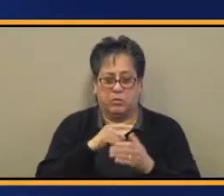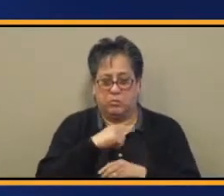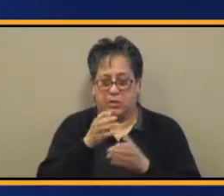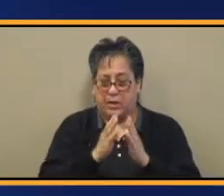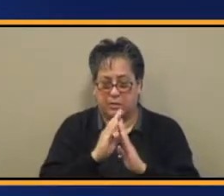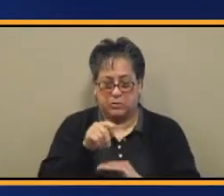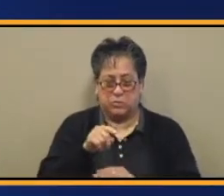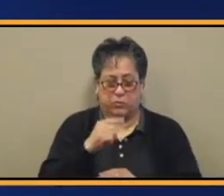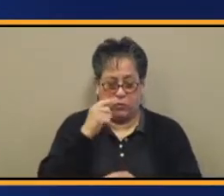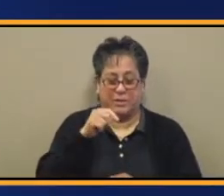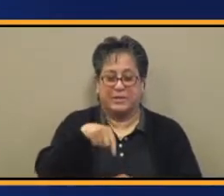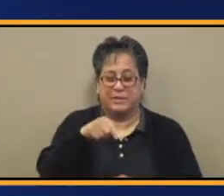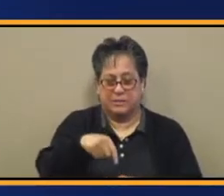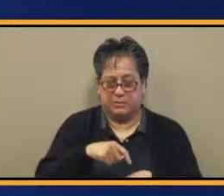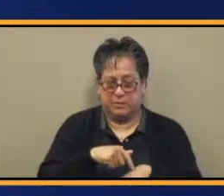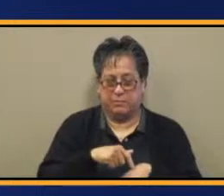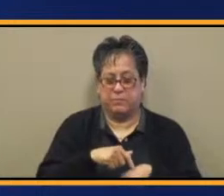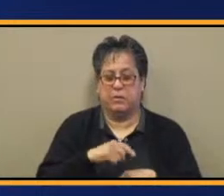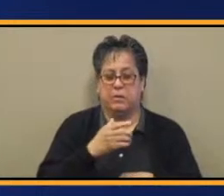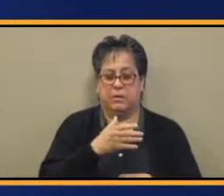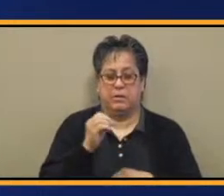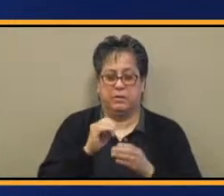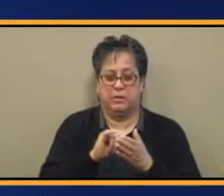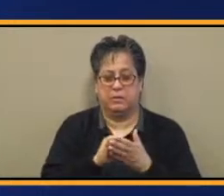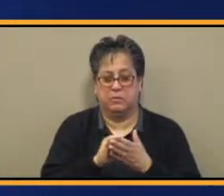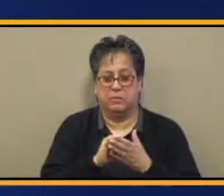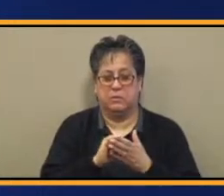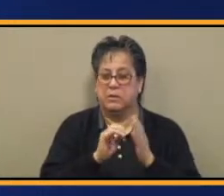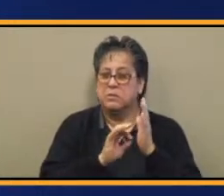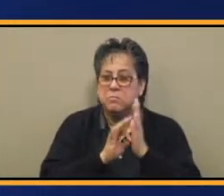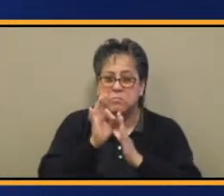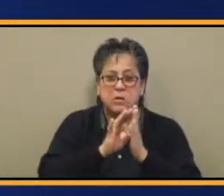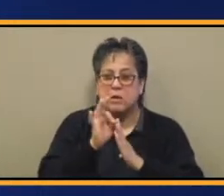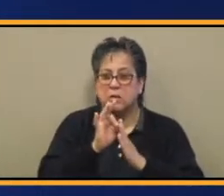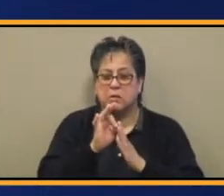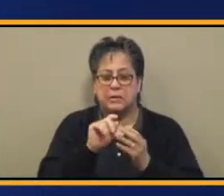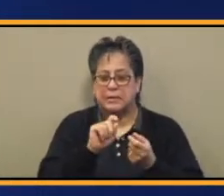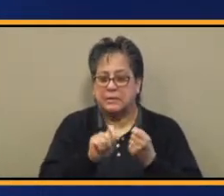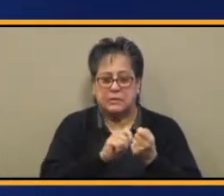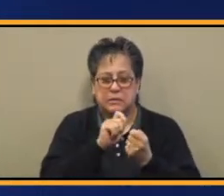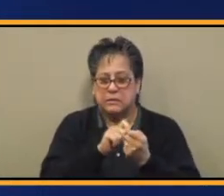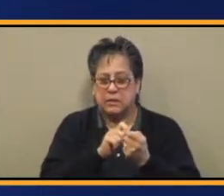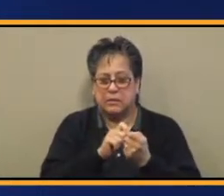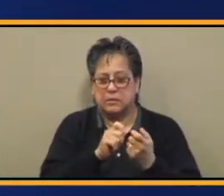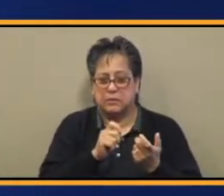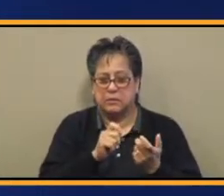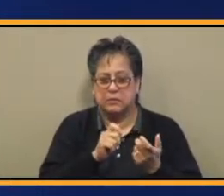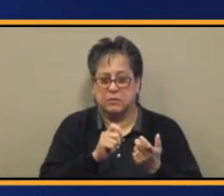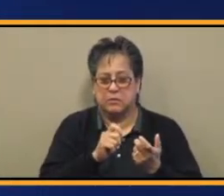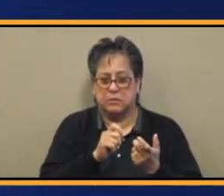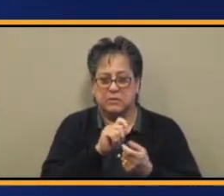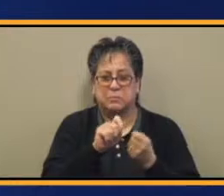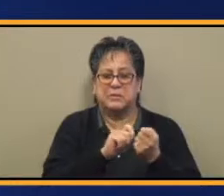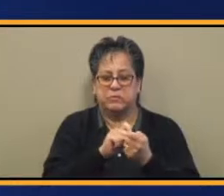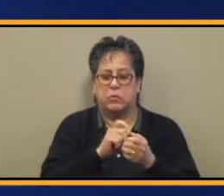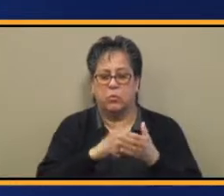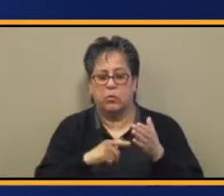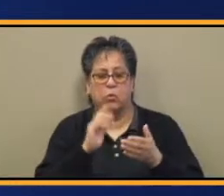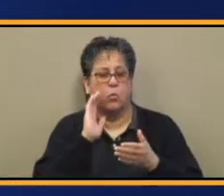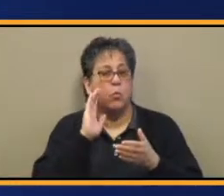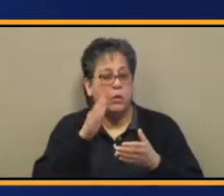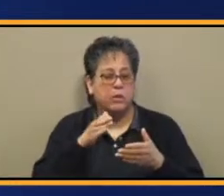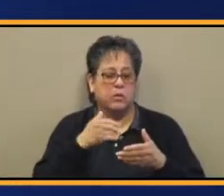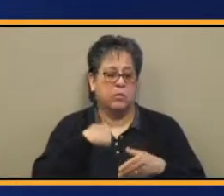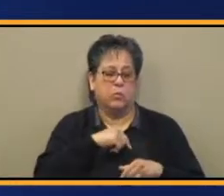this time, which was an accounting of what exactly this specifically allows us to do,